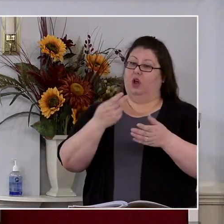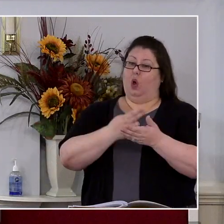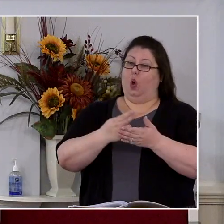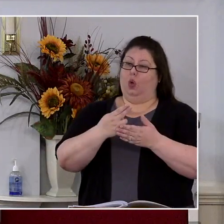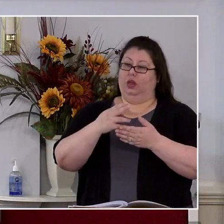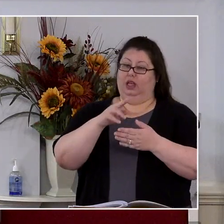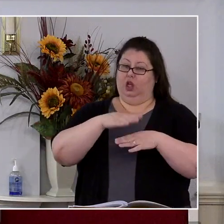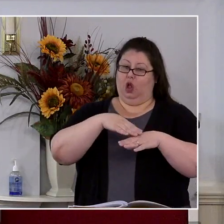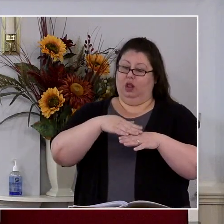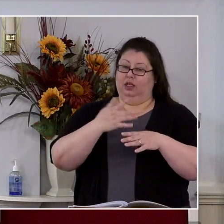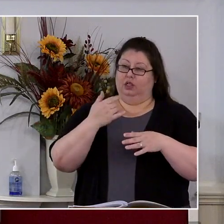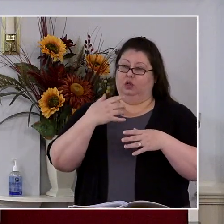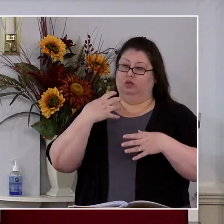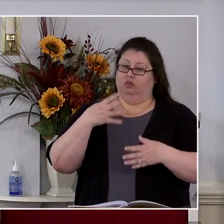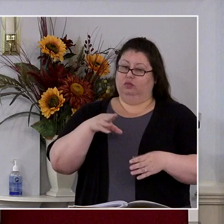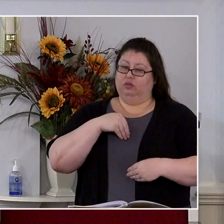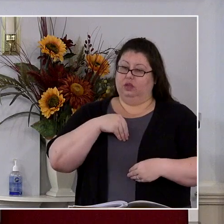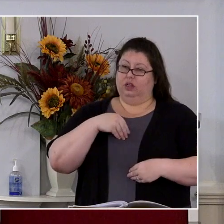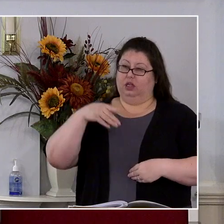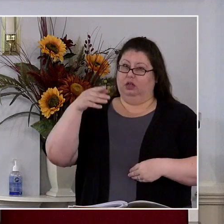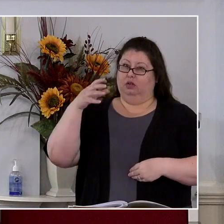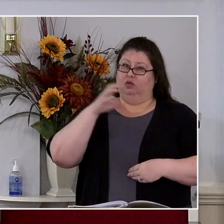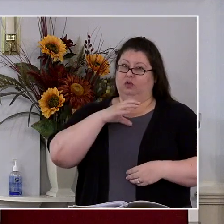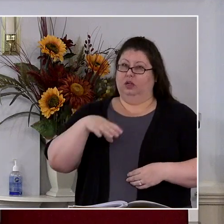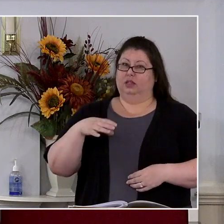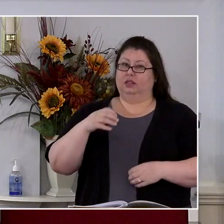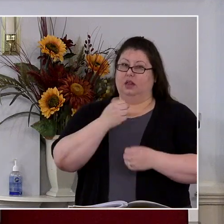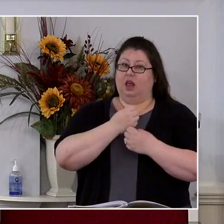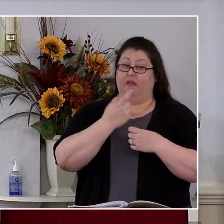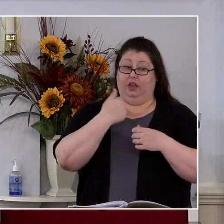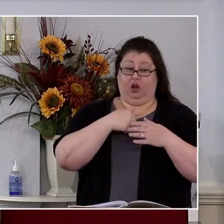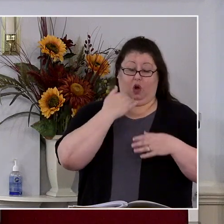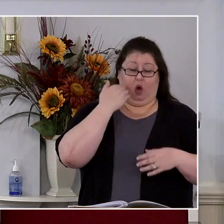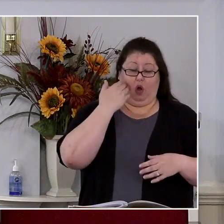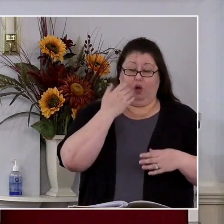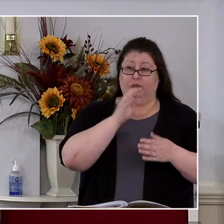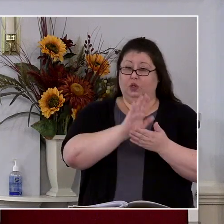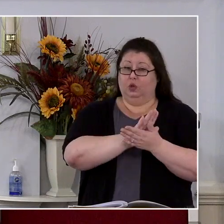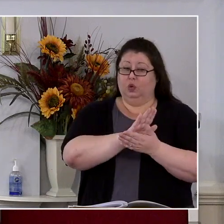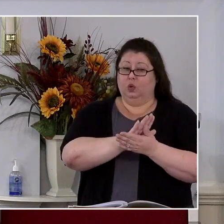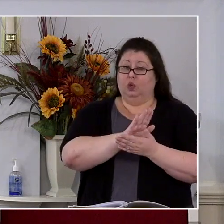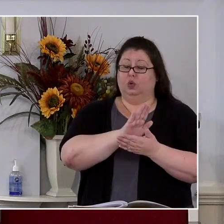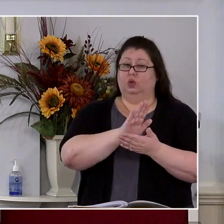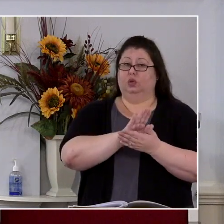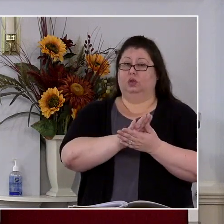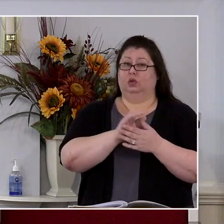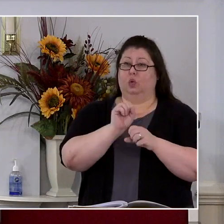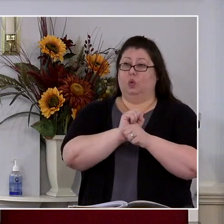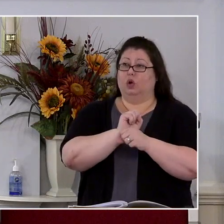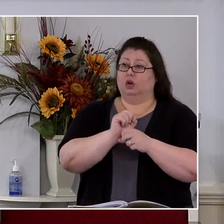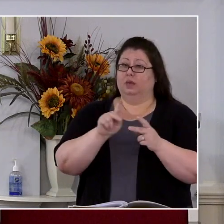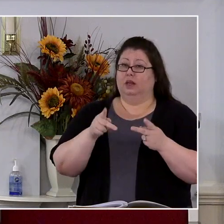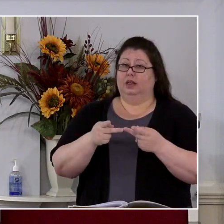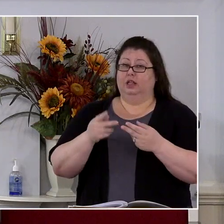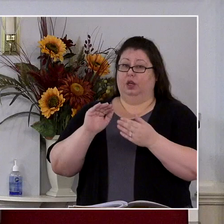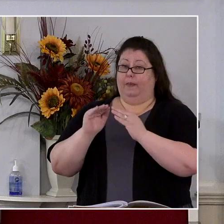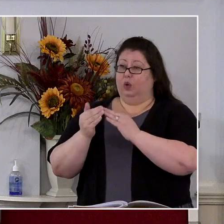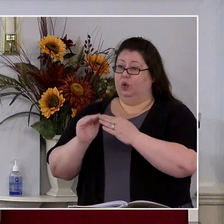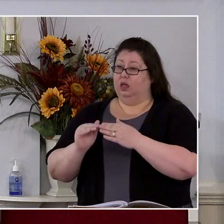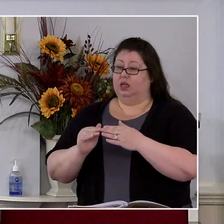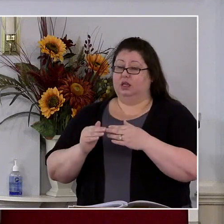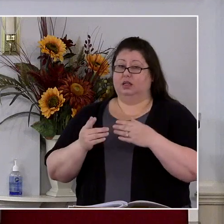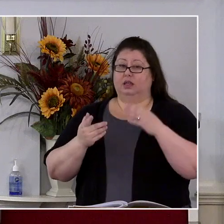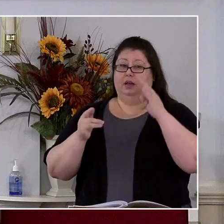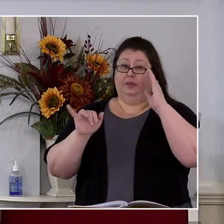bear Christ's love in our home, our schools, our workplaces, our communities, and